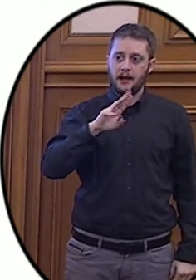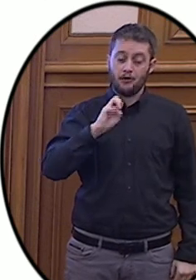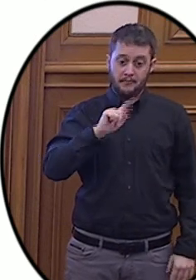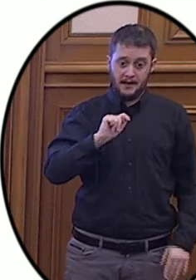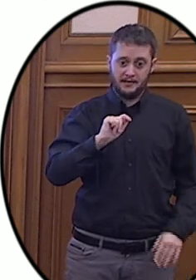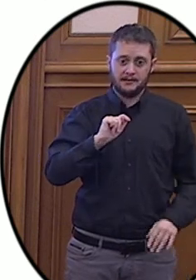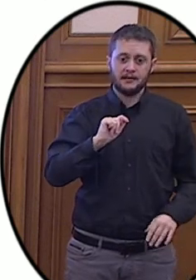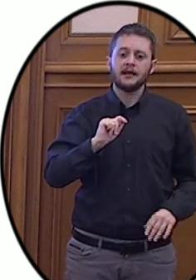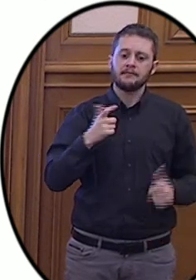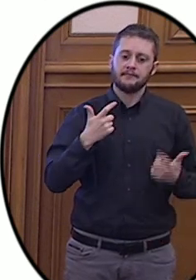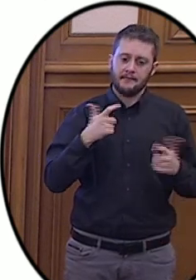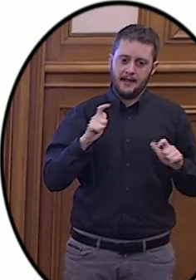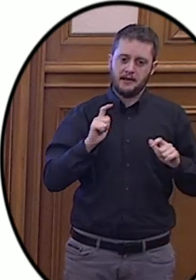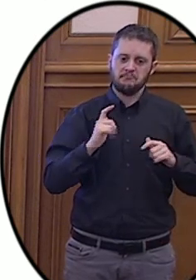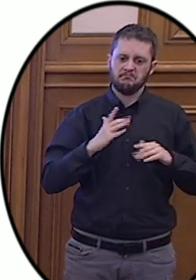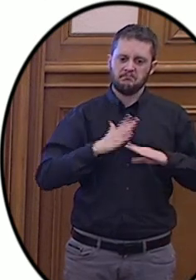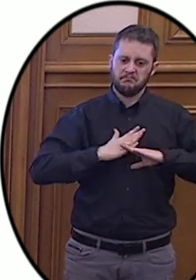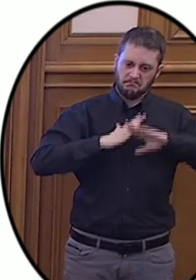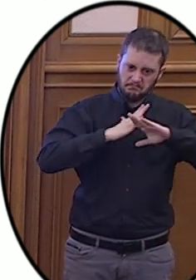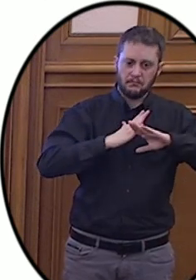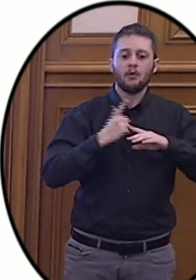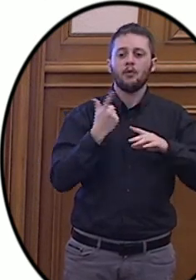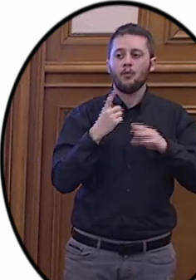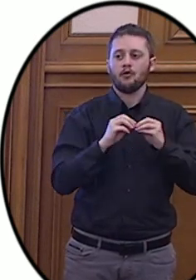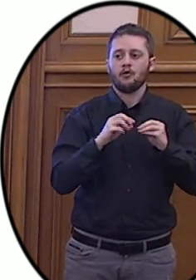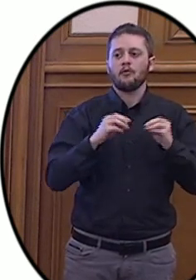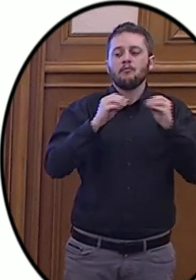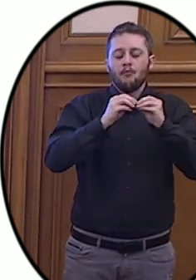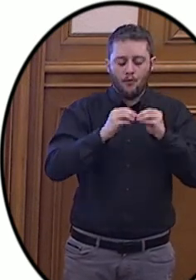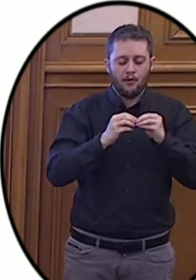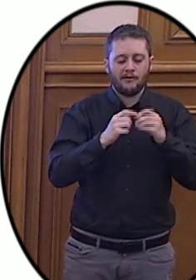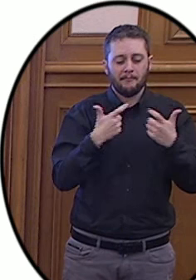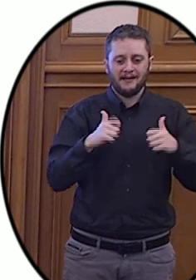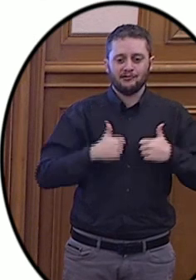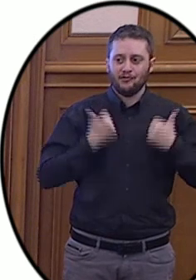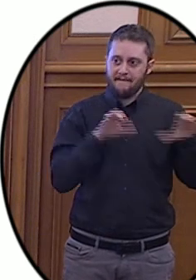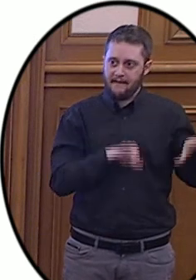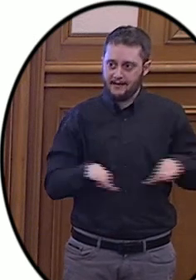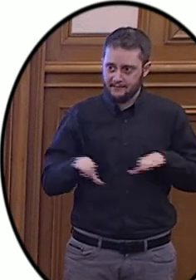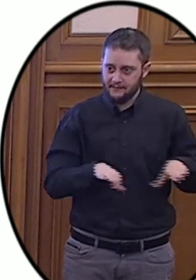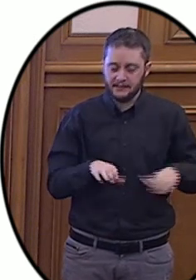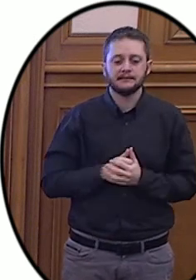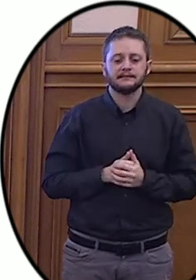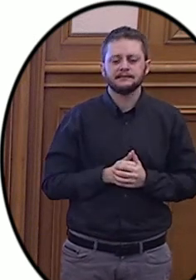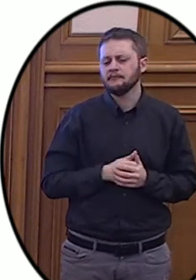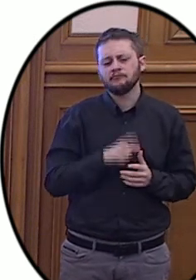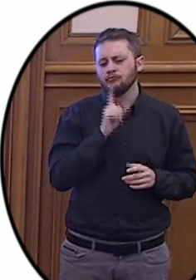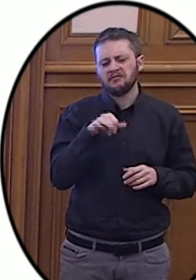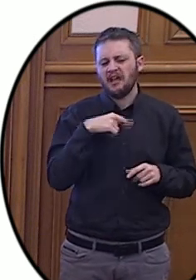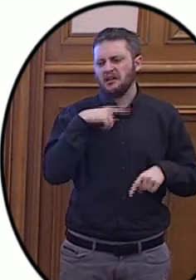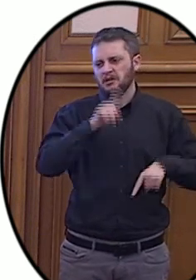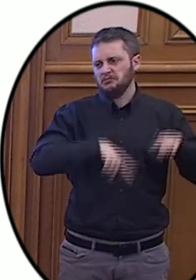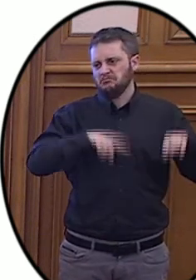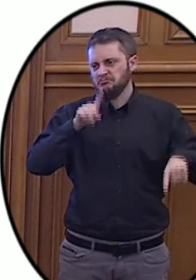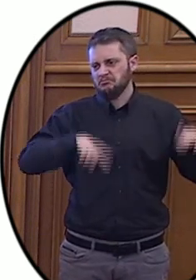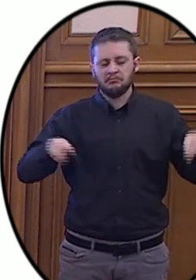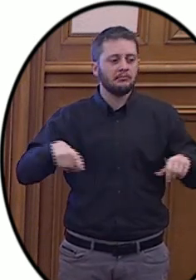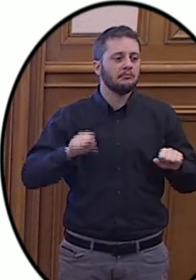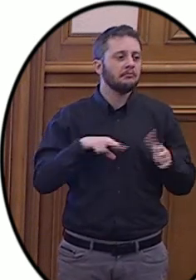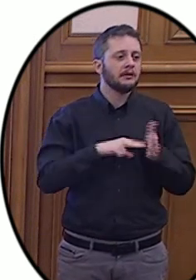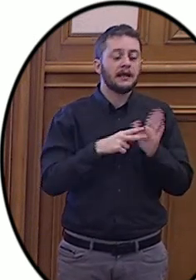life activities. And major life activities include a broad range of things like